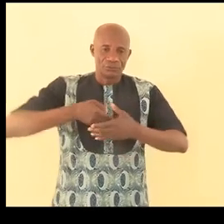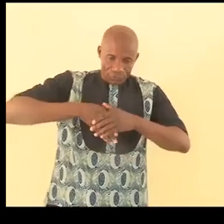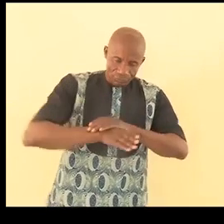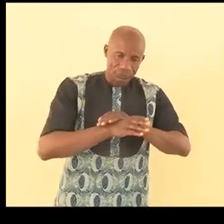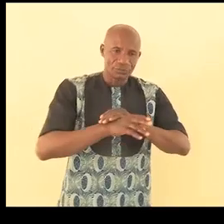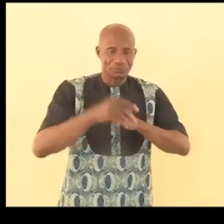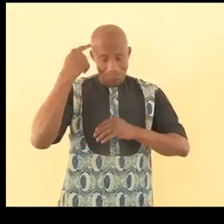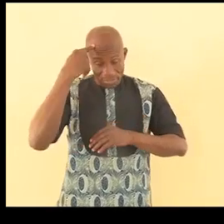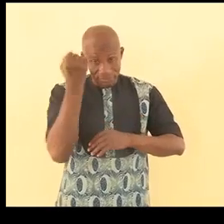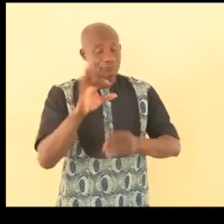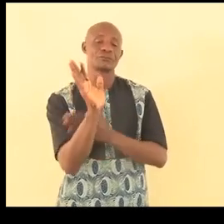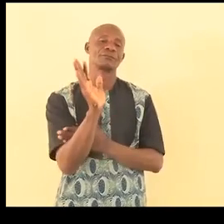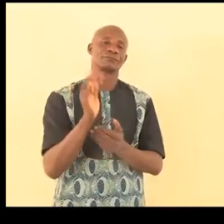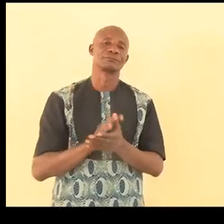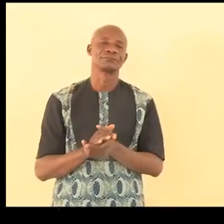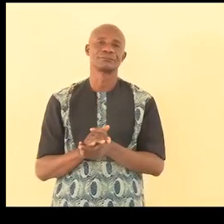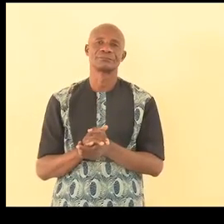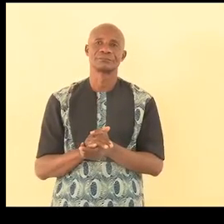enter into the mind of